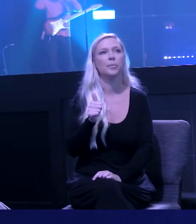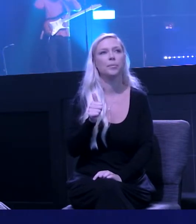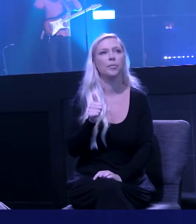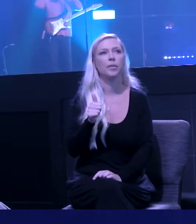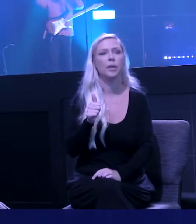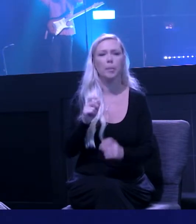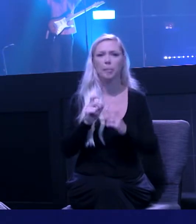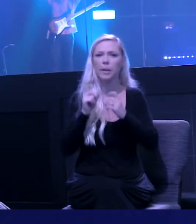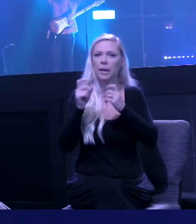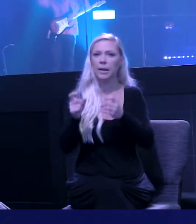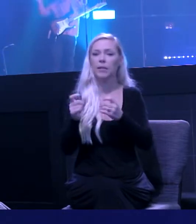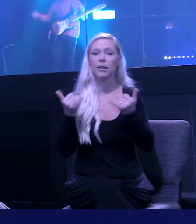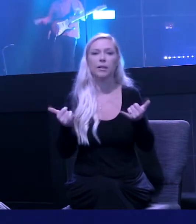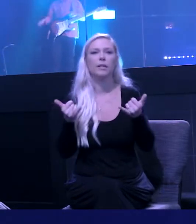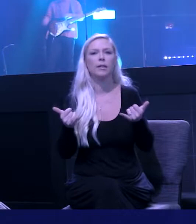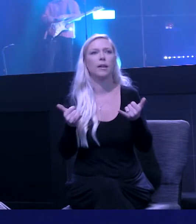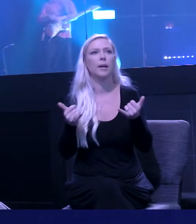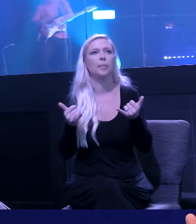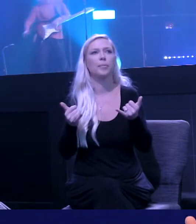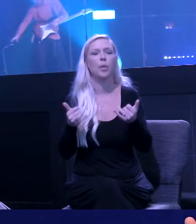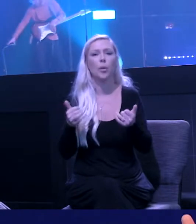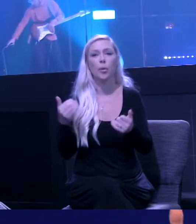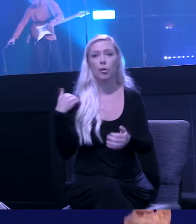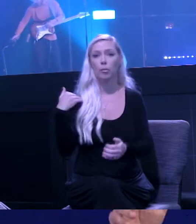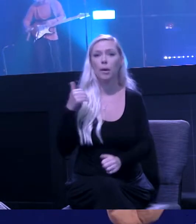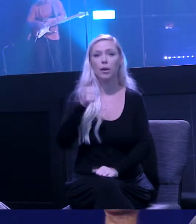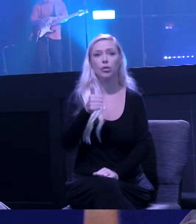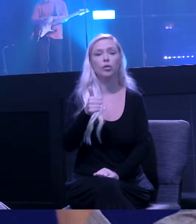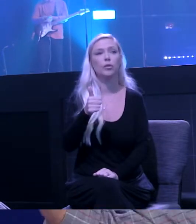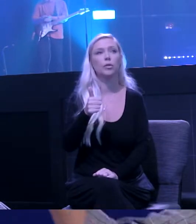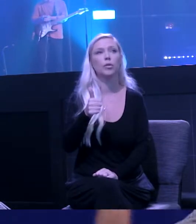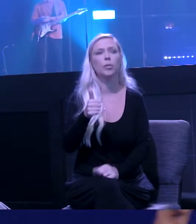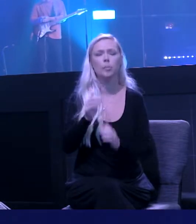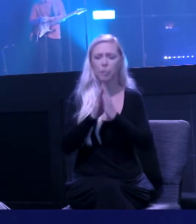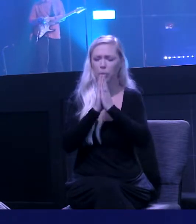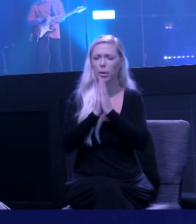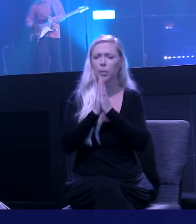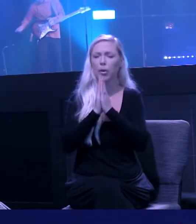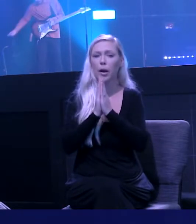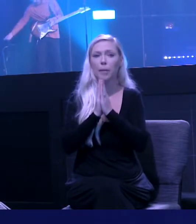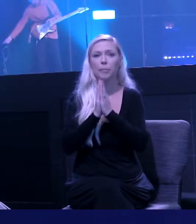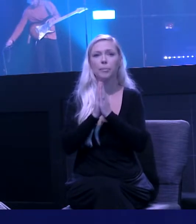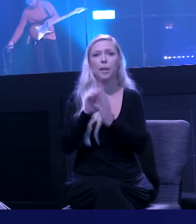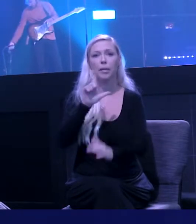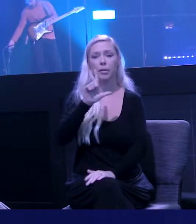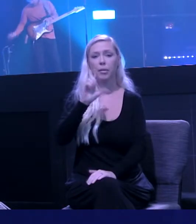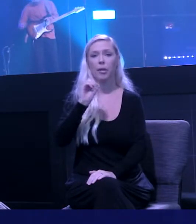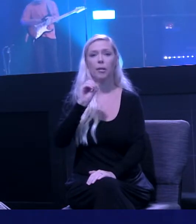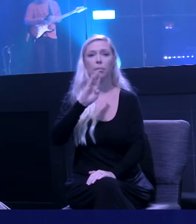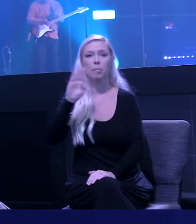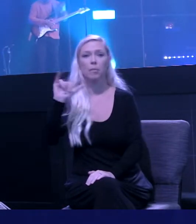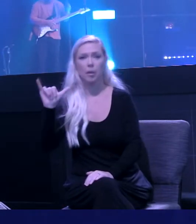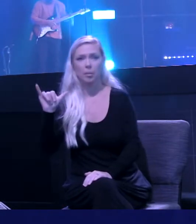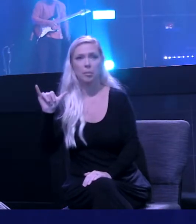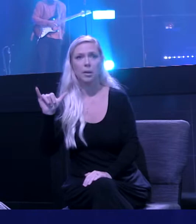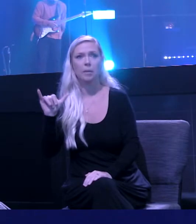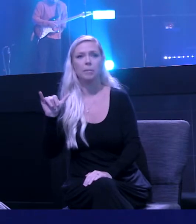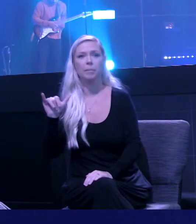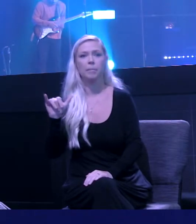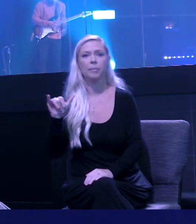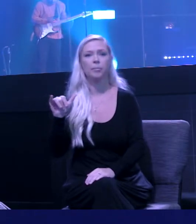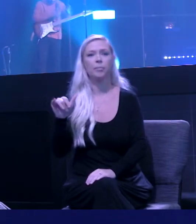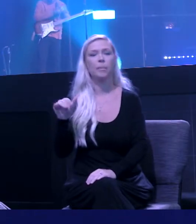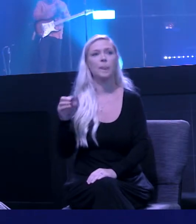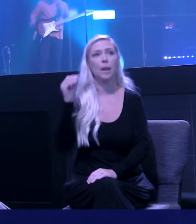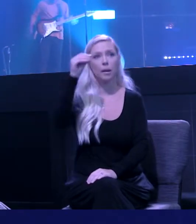will be given today. These gifts are given. Just want to remind you before we pray that in every single one of our lobbies, we have giving boxes. So not only can you put